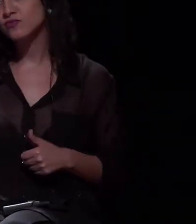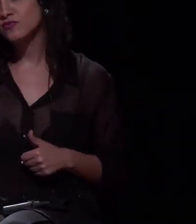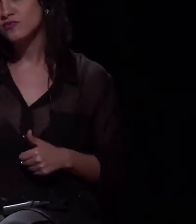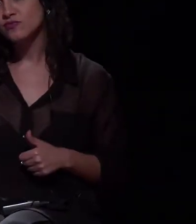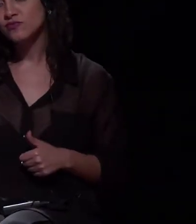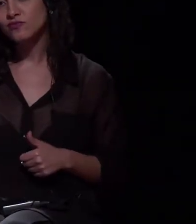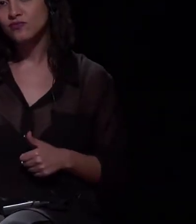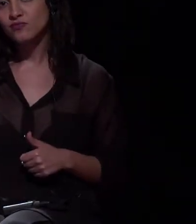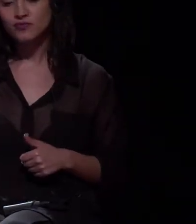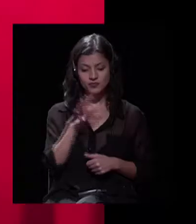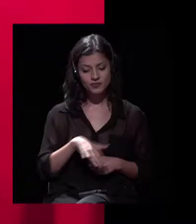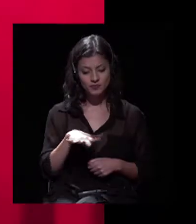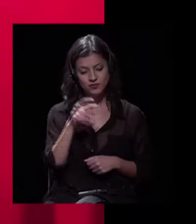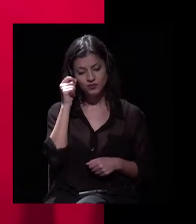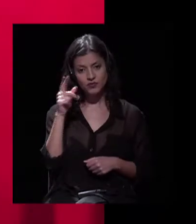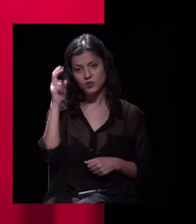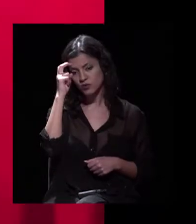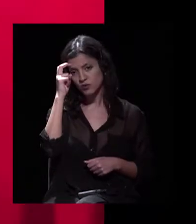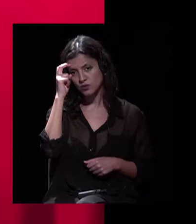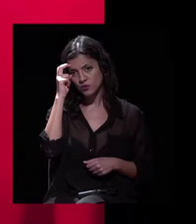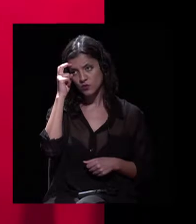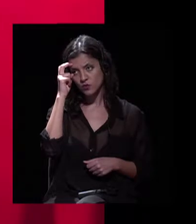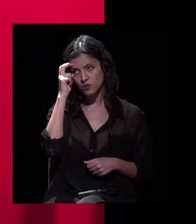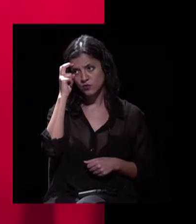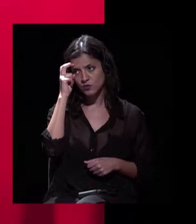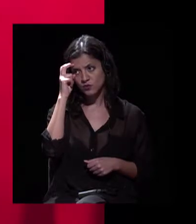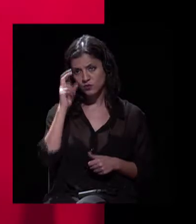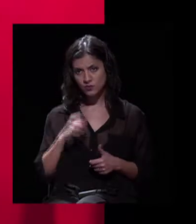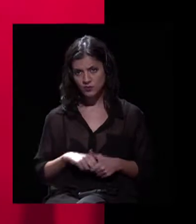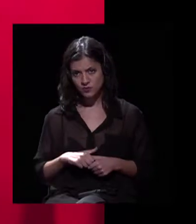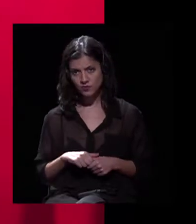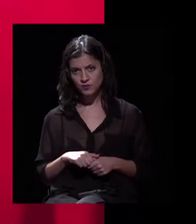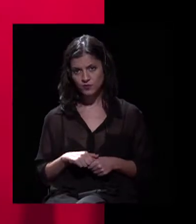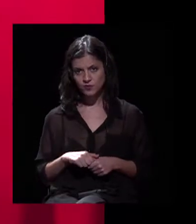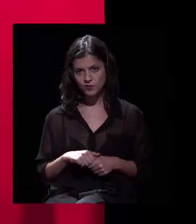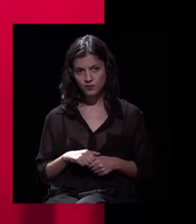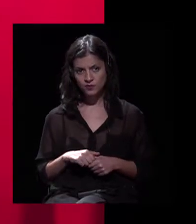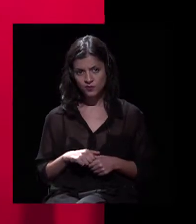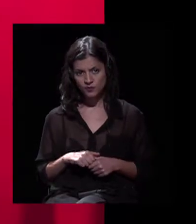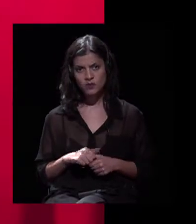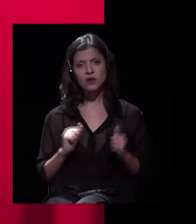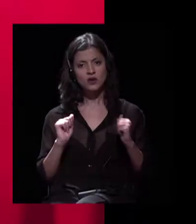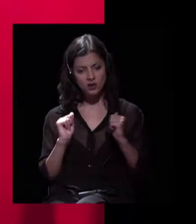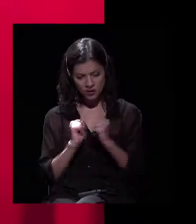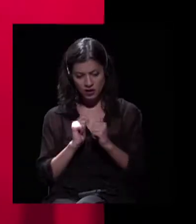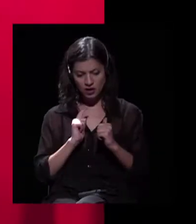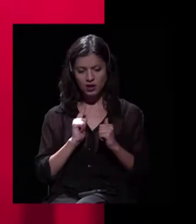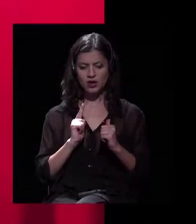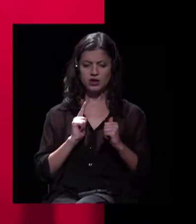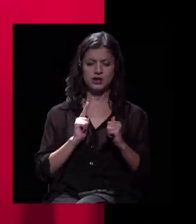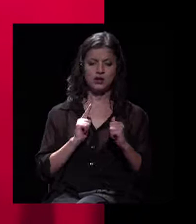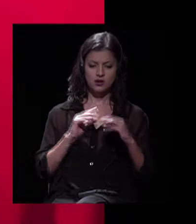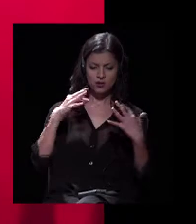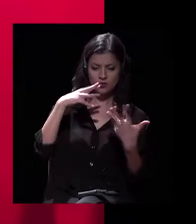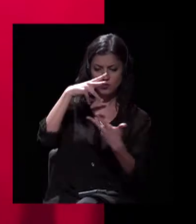a realization concurrent with the geopolitical reorganization of the world taking place at the time and the circulation of